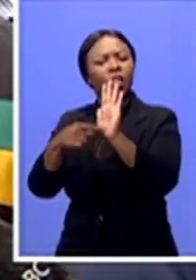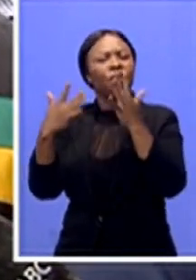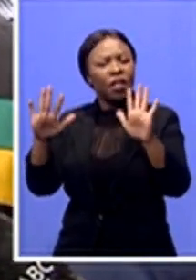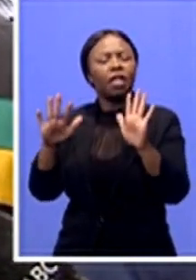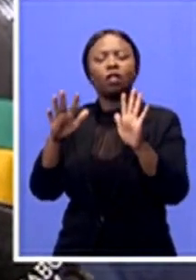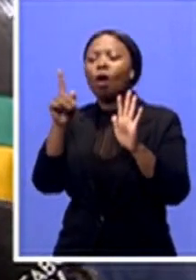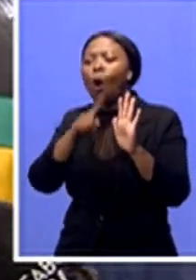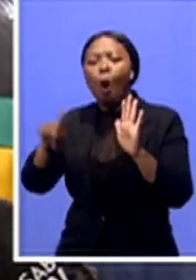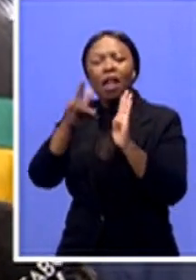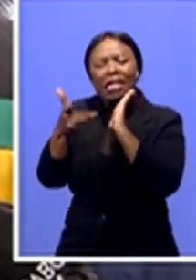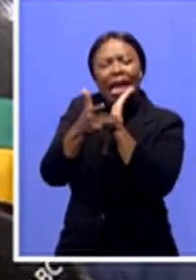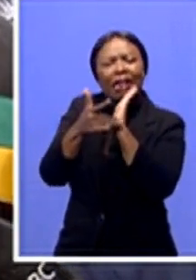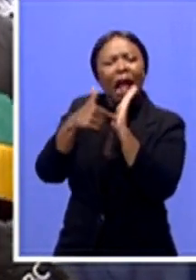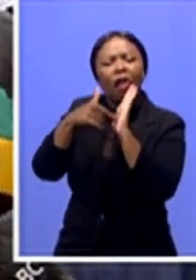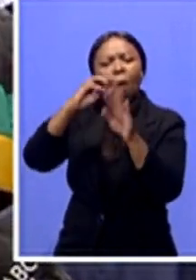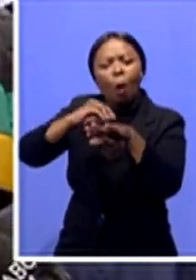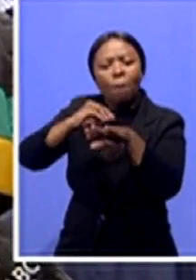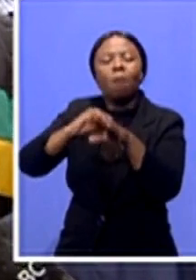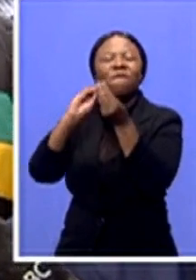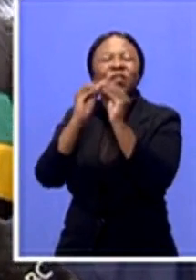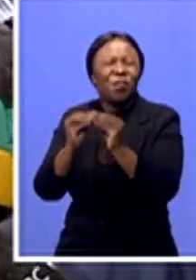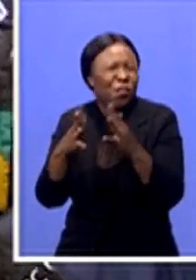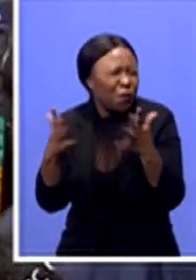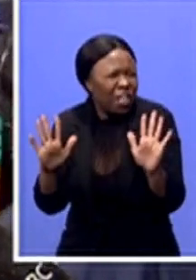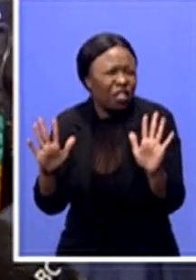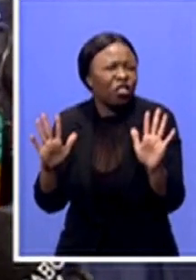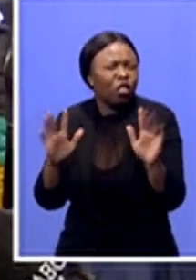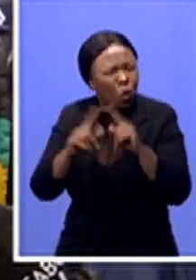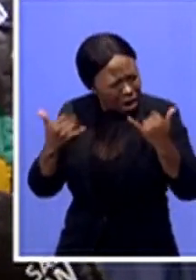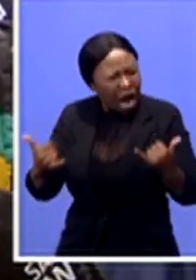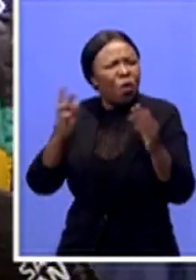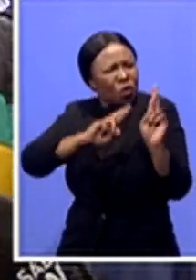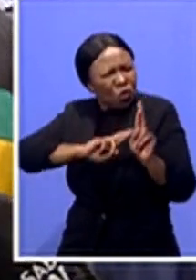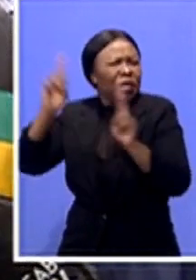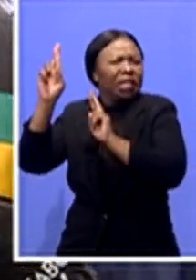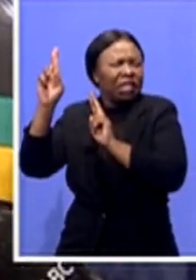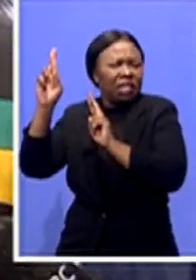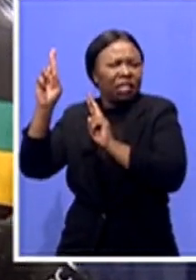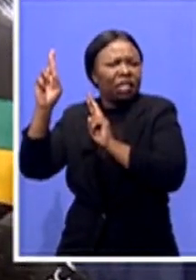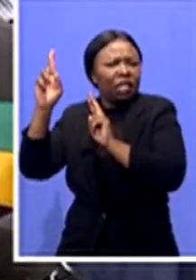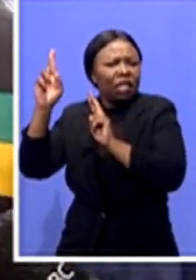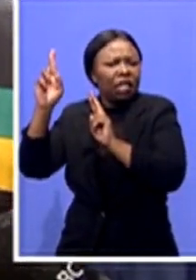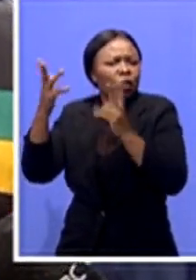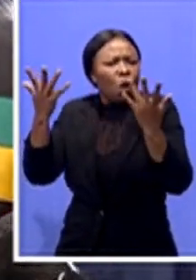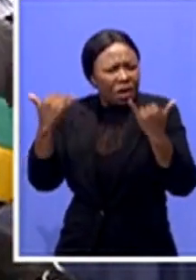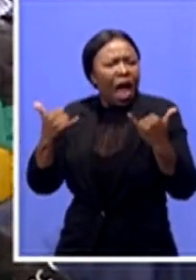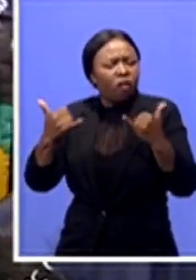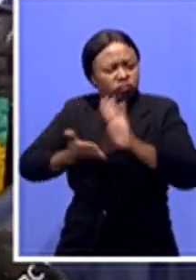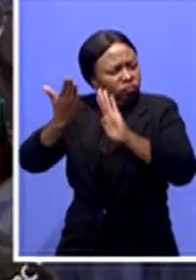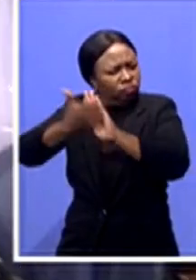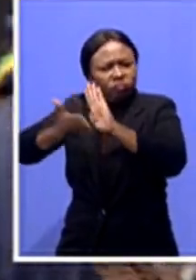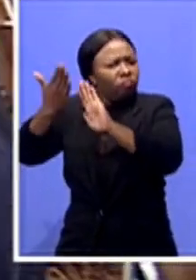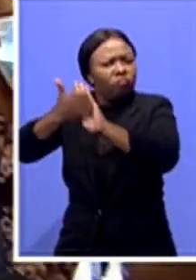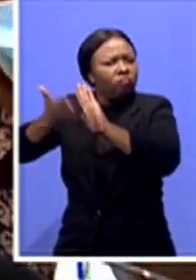were corrected, and now we are ready. The engine is running and we're about to take off.